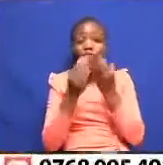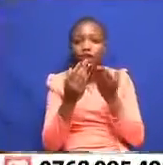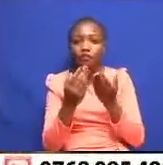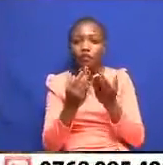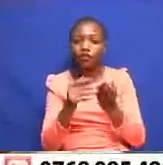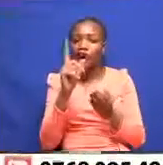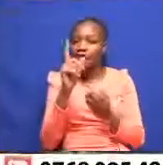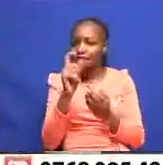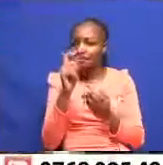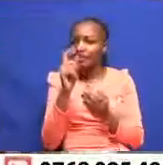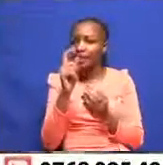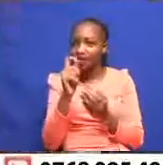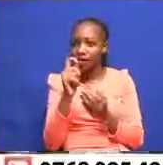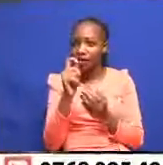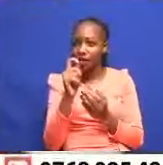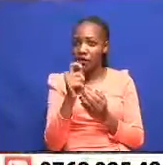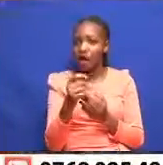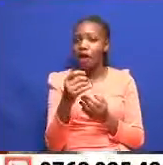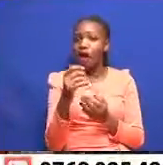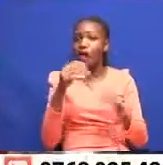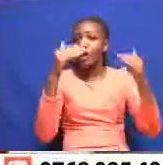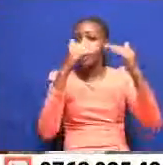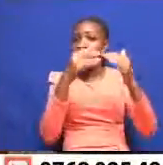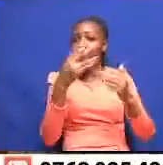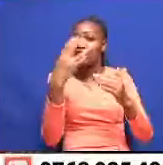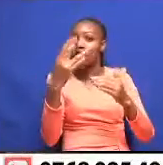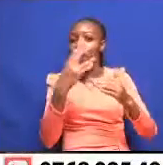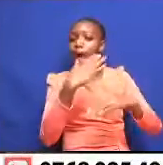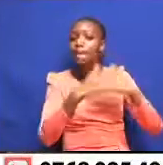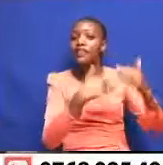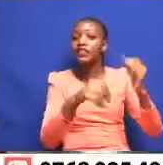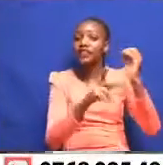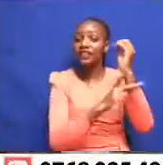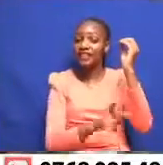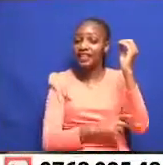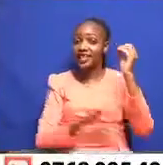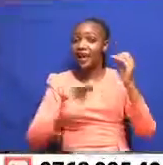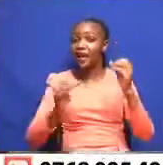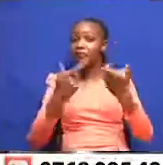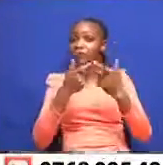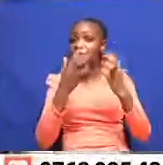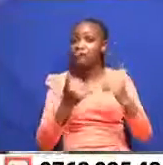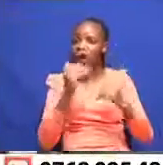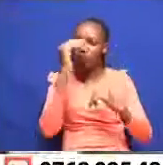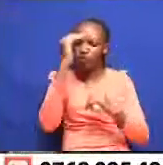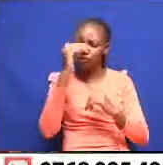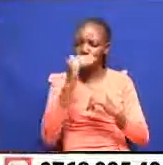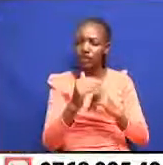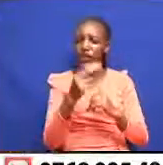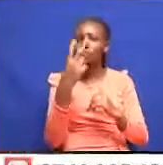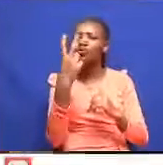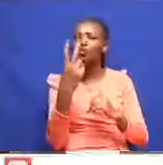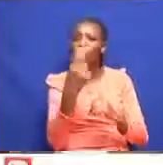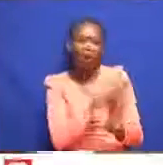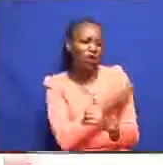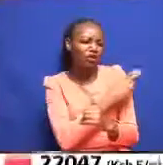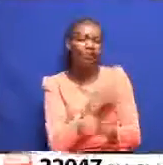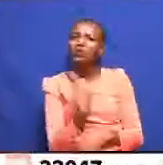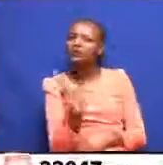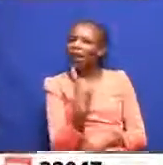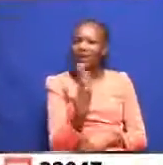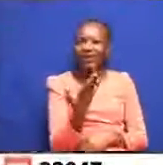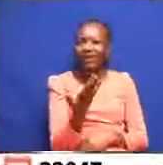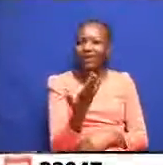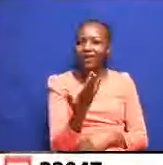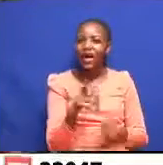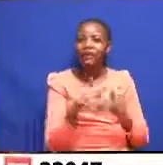for four facilities we have in Kirinyaga. But it was narrowed down to two facilities. Chair, the actual